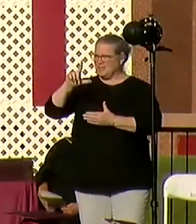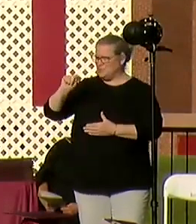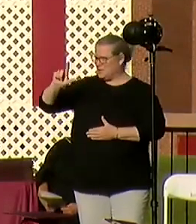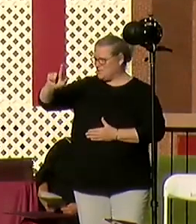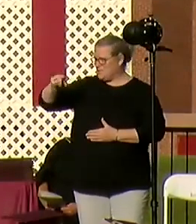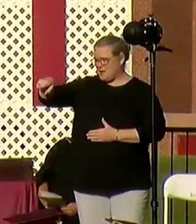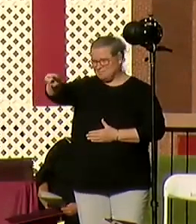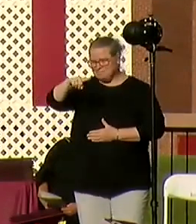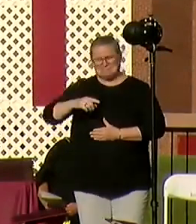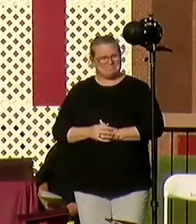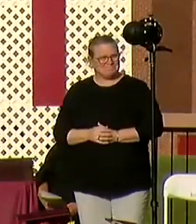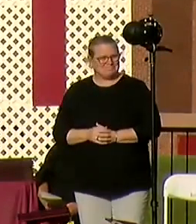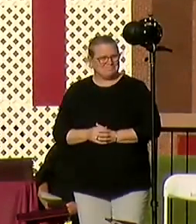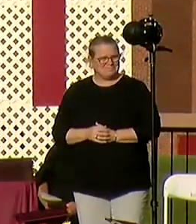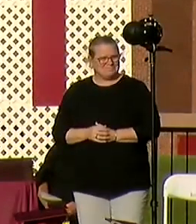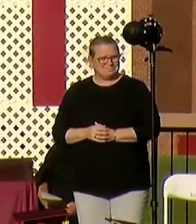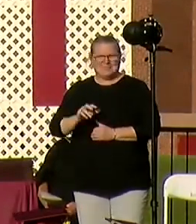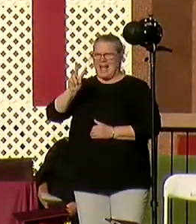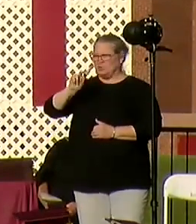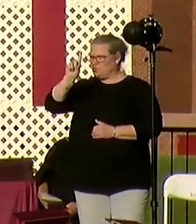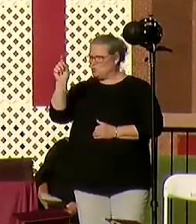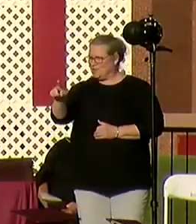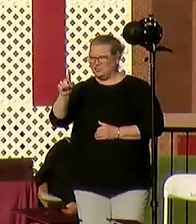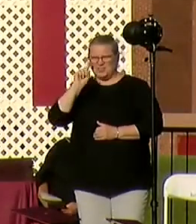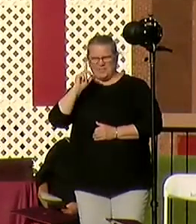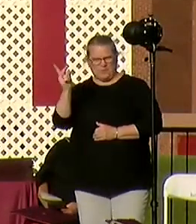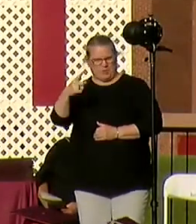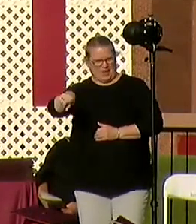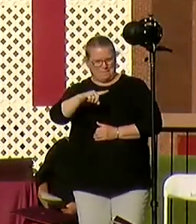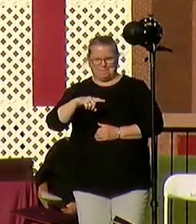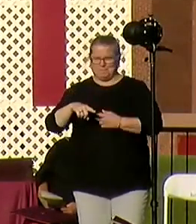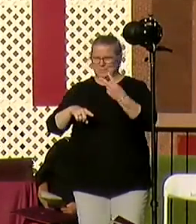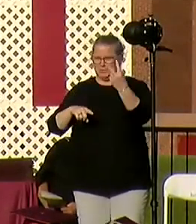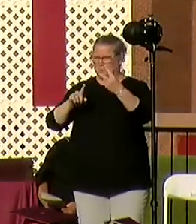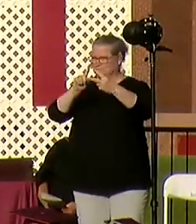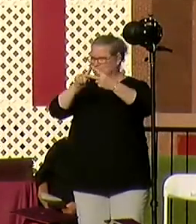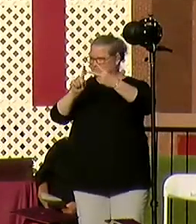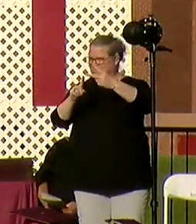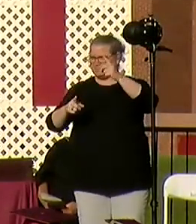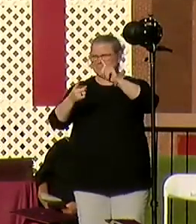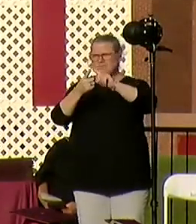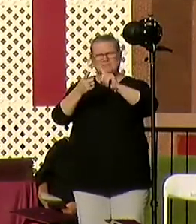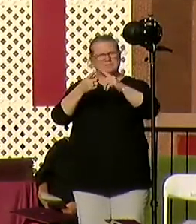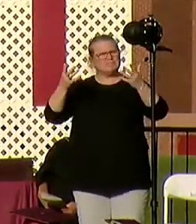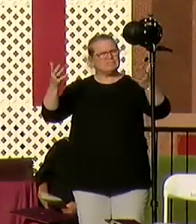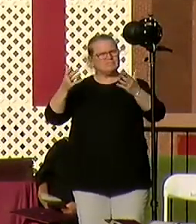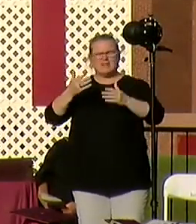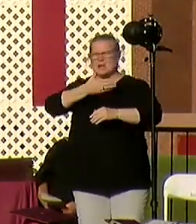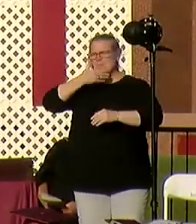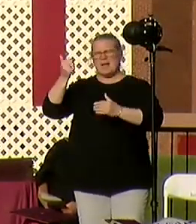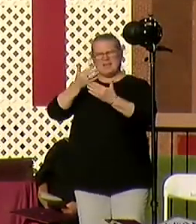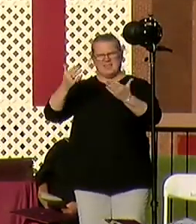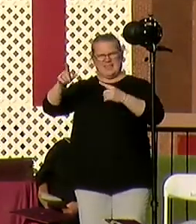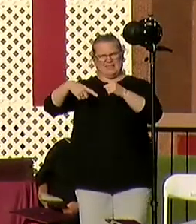2021 and ask them two questions. One, what are the best things about the Granby